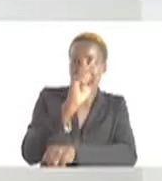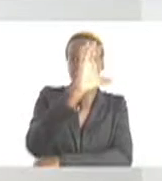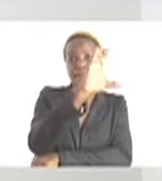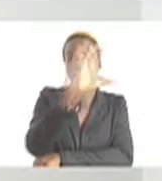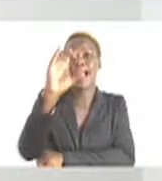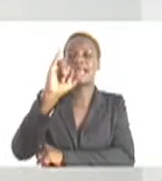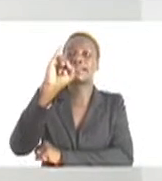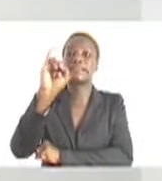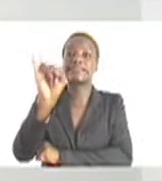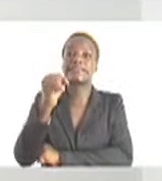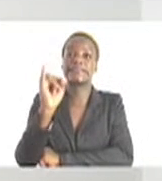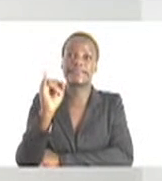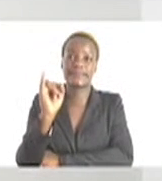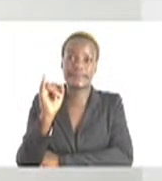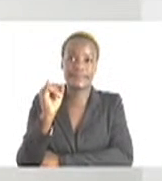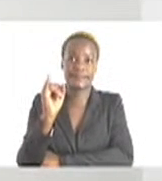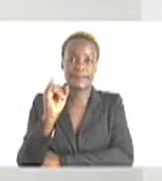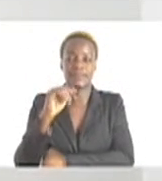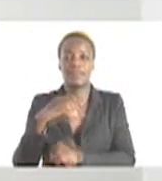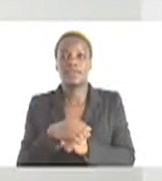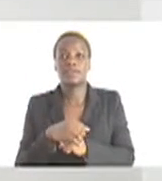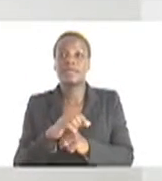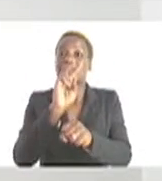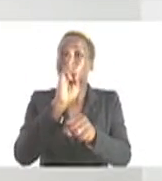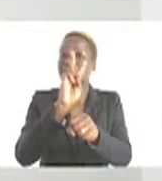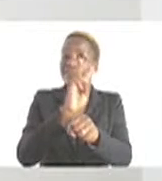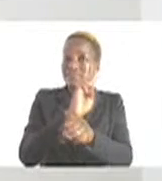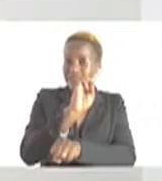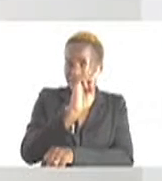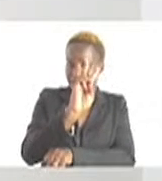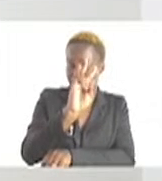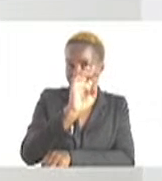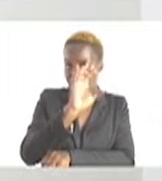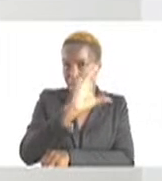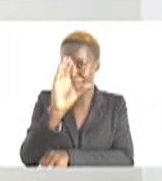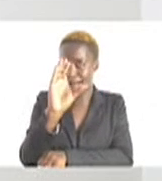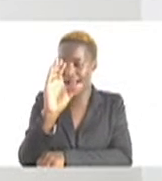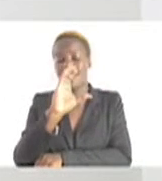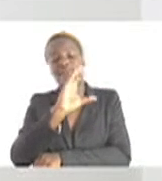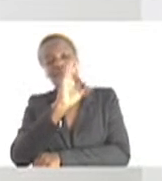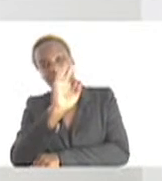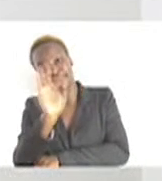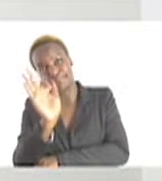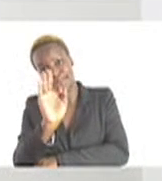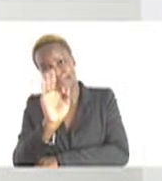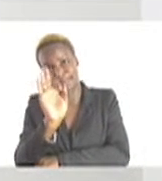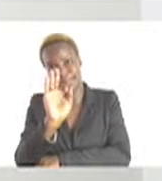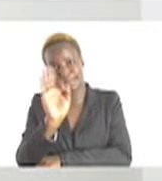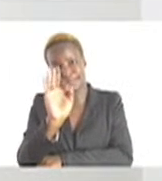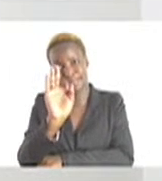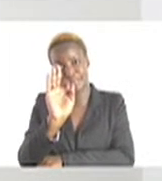the January. The second one will be February.